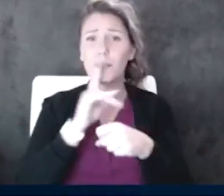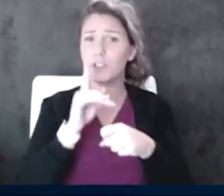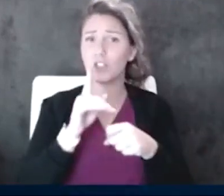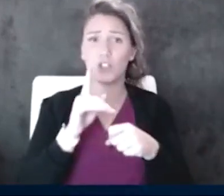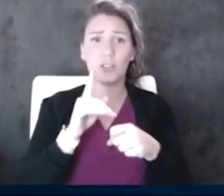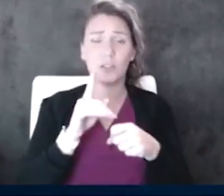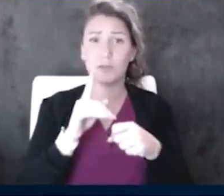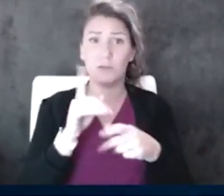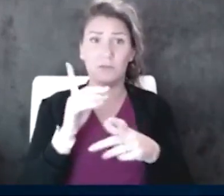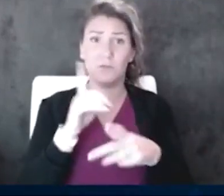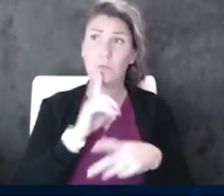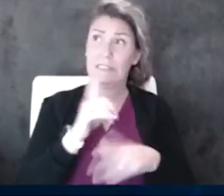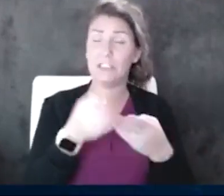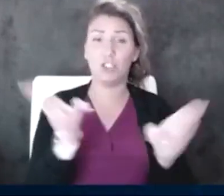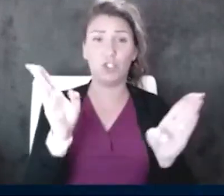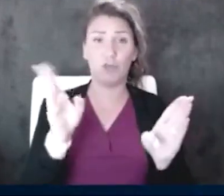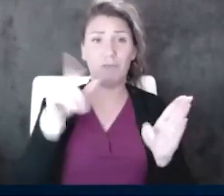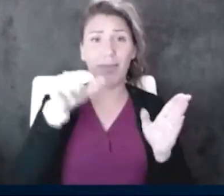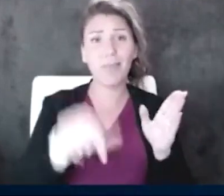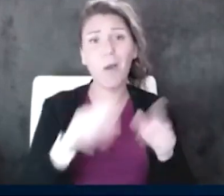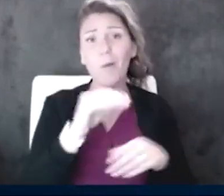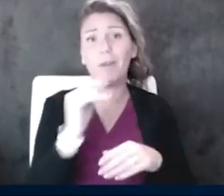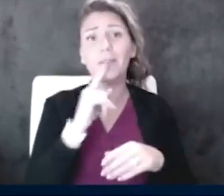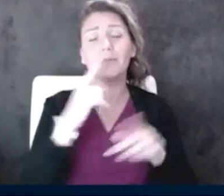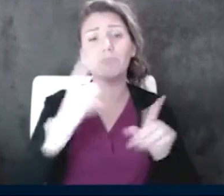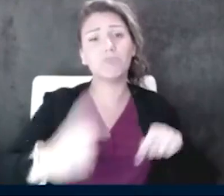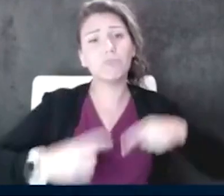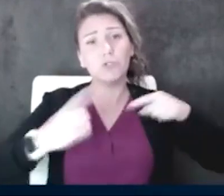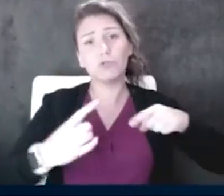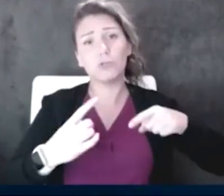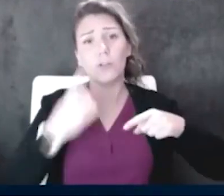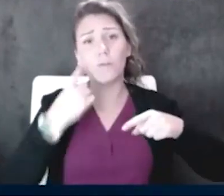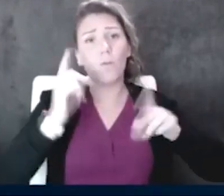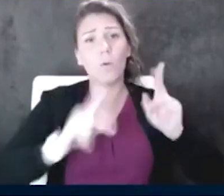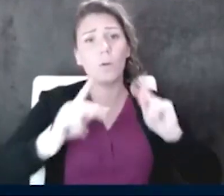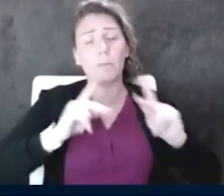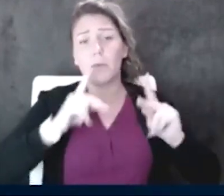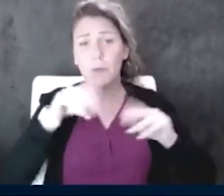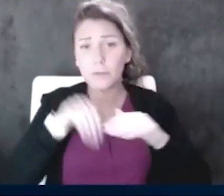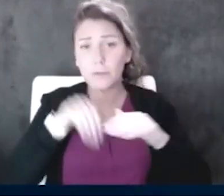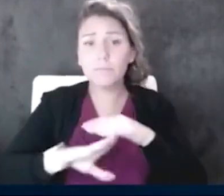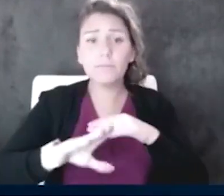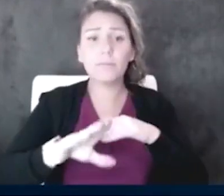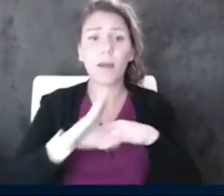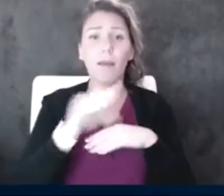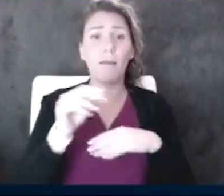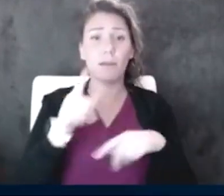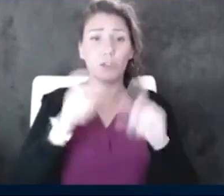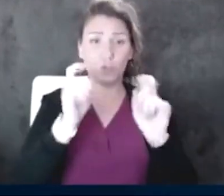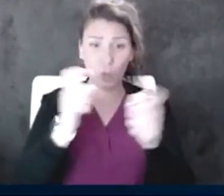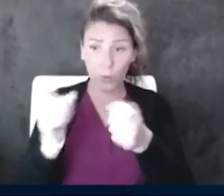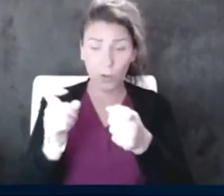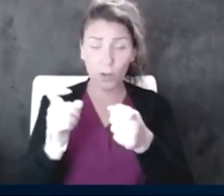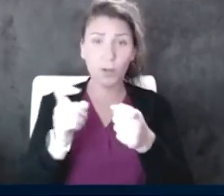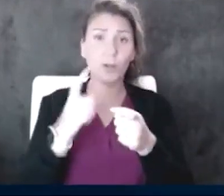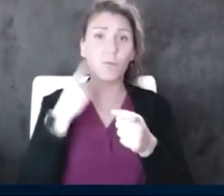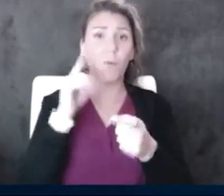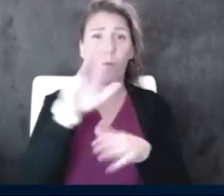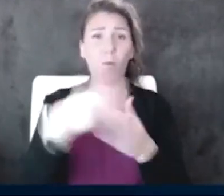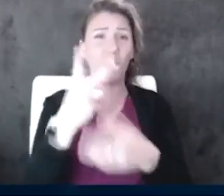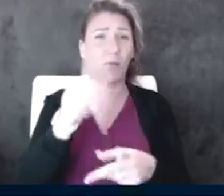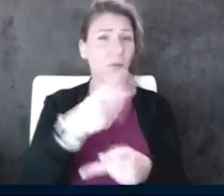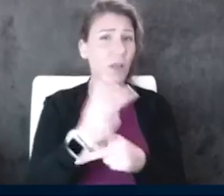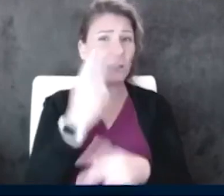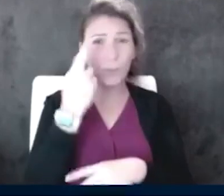low, and it's been a struggle to get people to come in and donate for all sorts of reasons. One of them